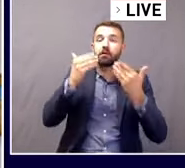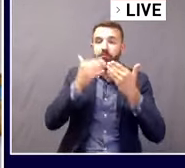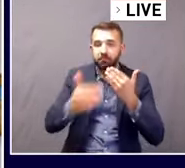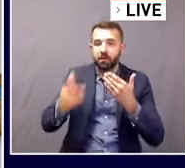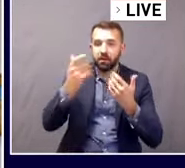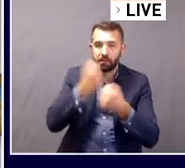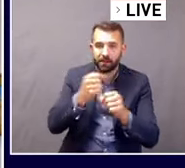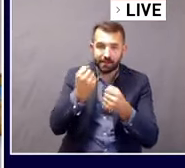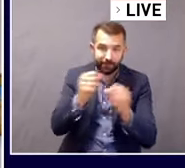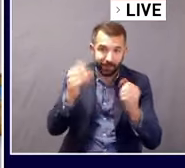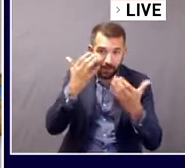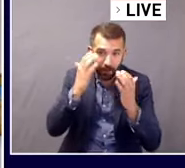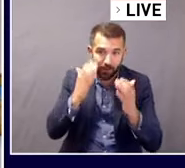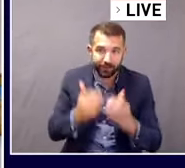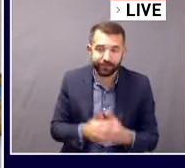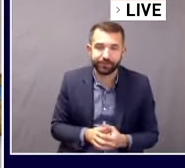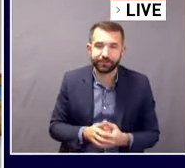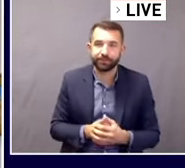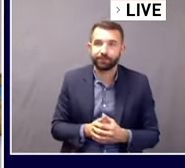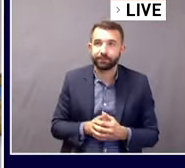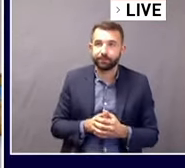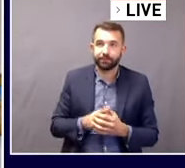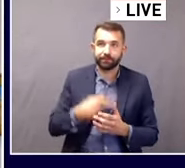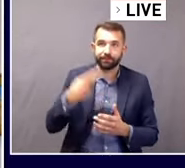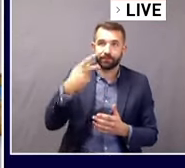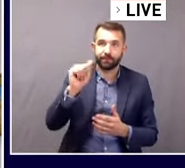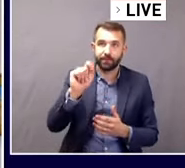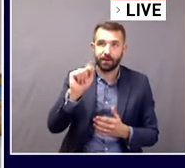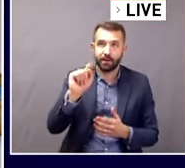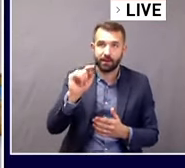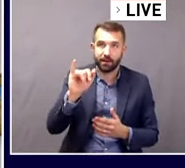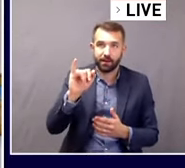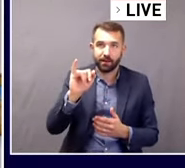I'm going to turn next to Patty White at Maine Public.